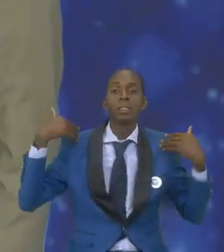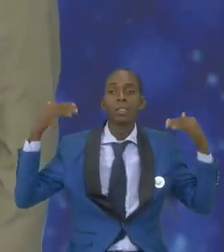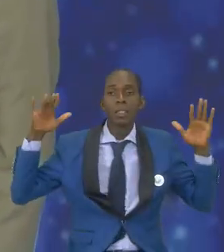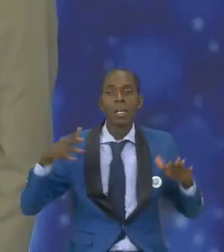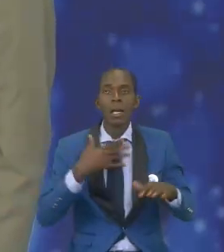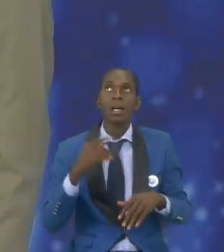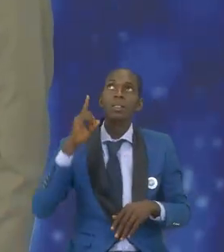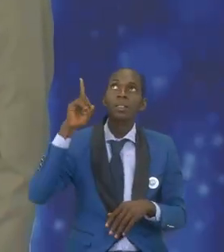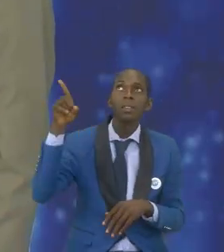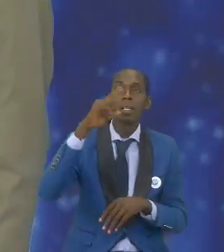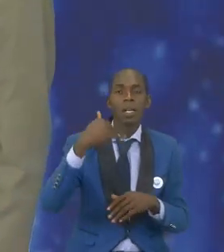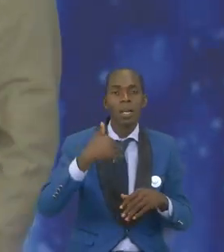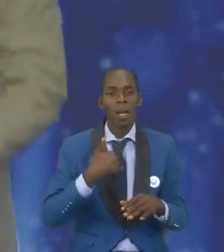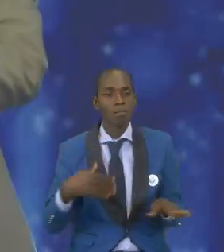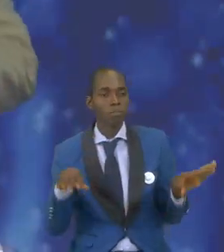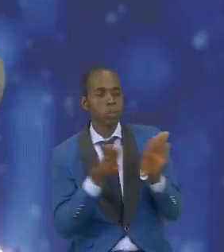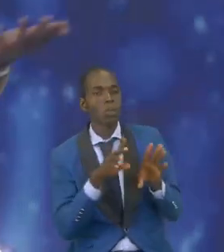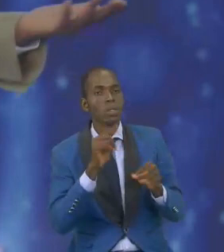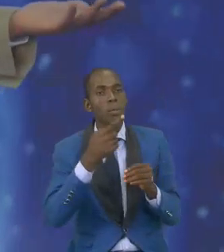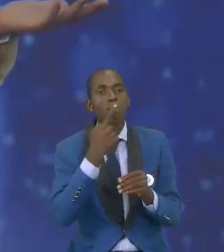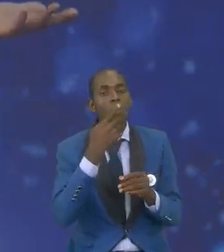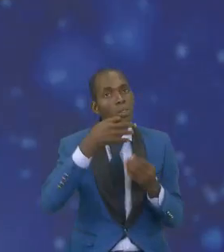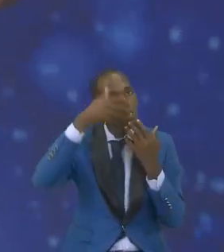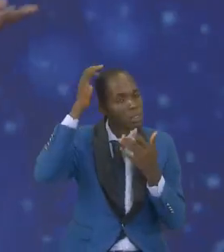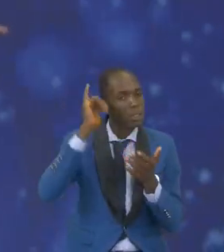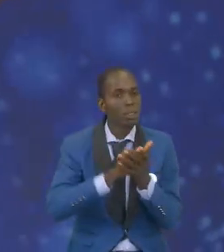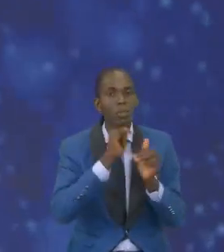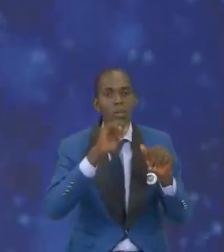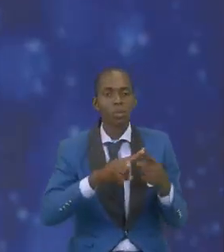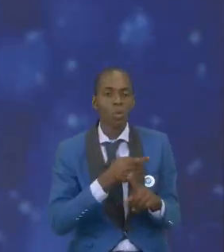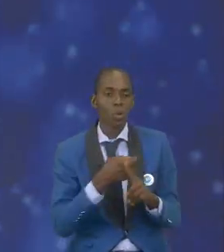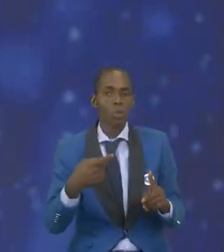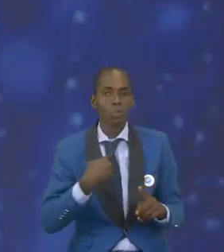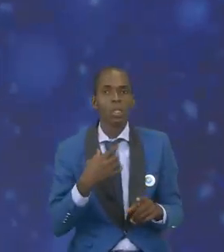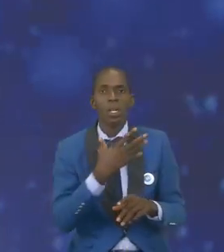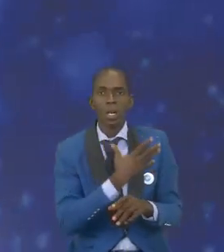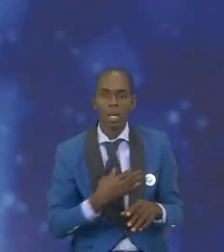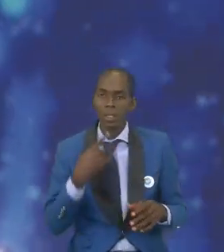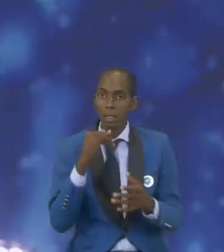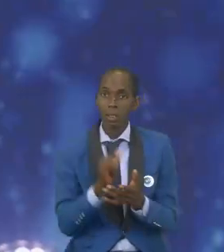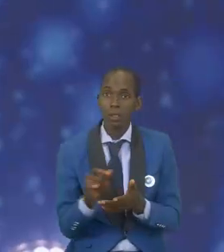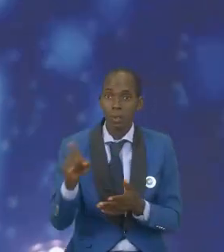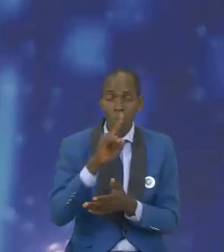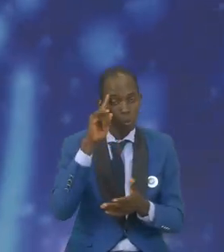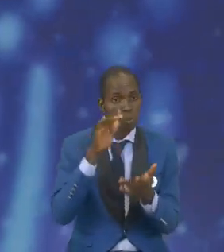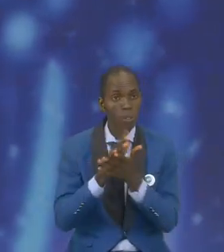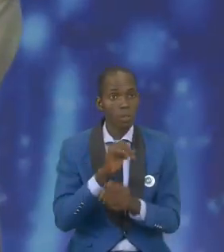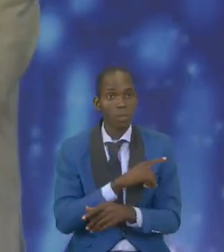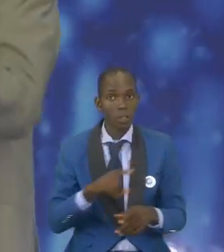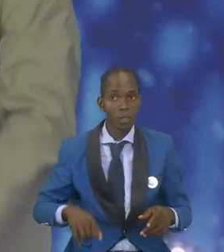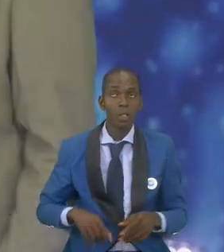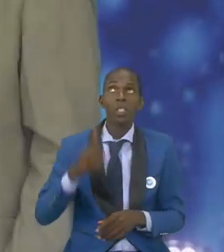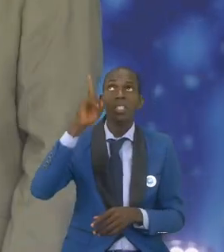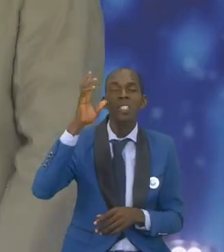shut the lion's mouth that they could not hurt me. And it says, for you believe in the Lord, for he shall give